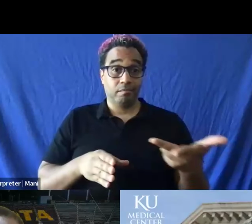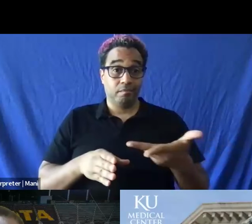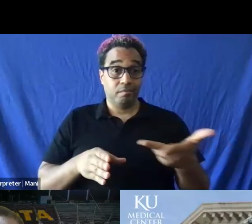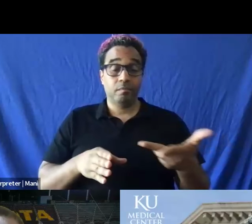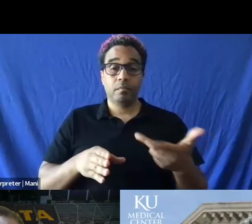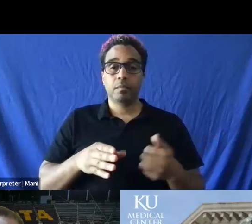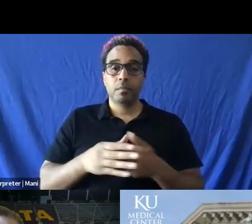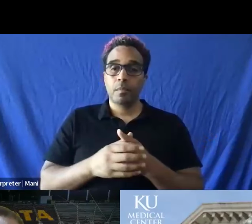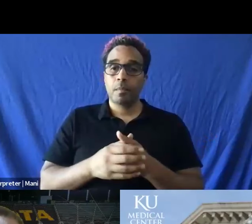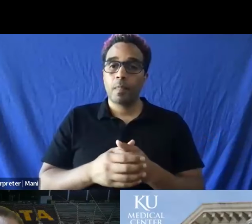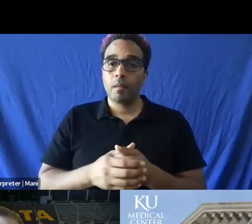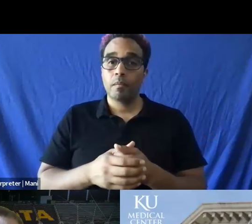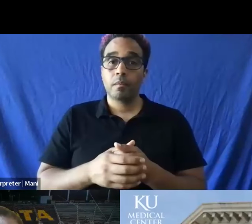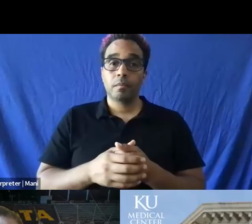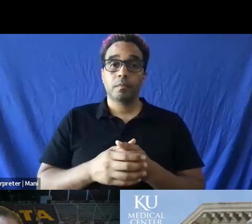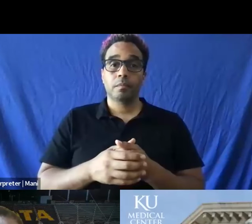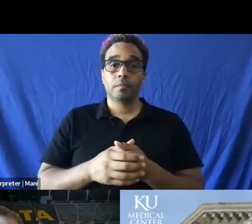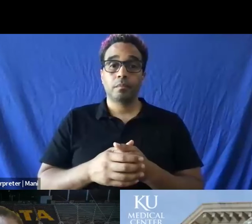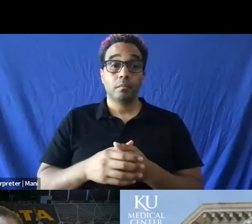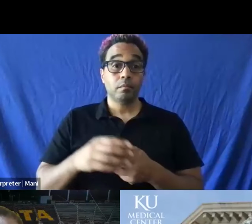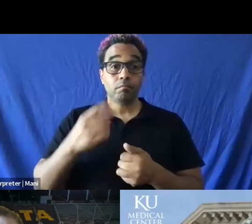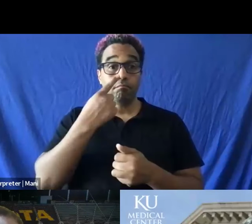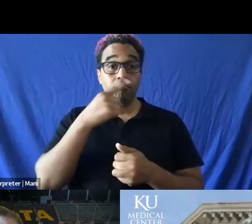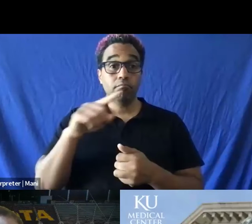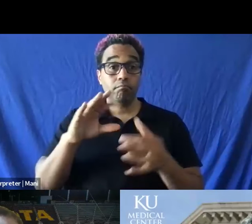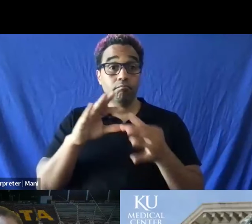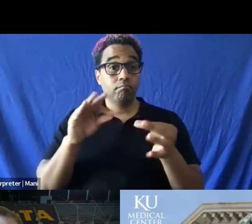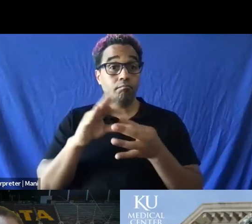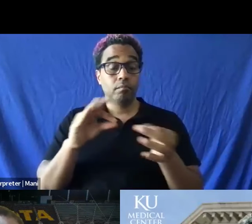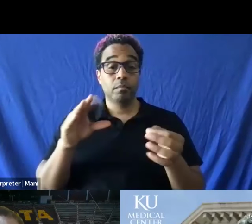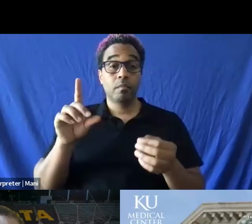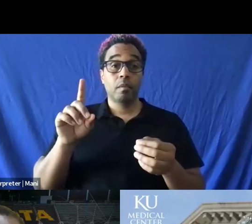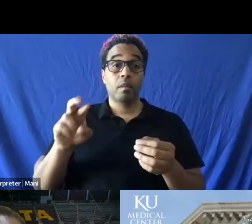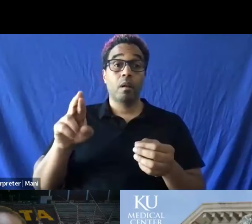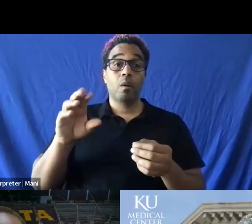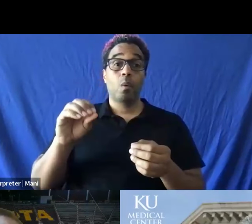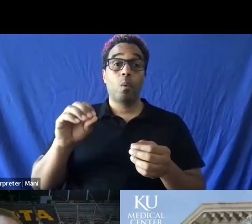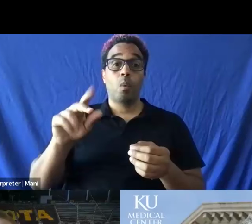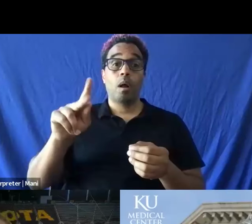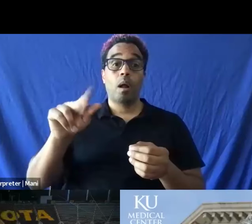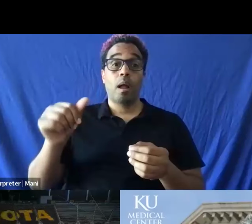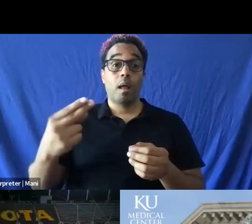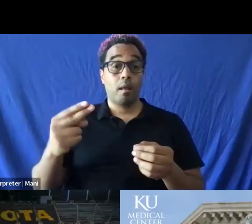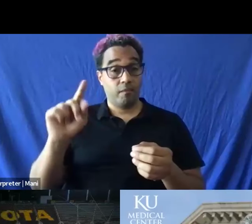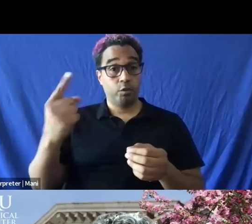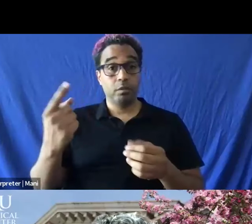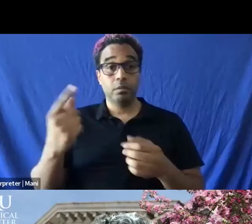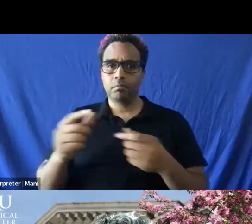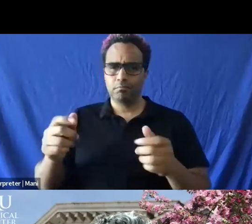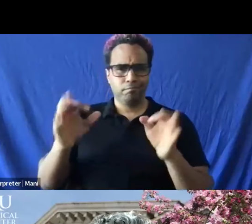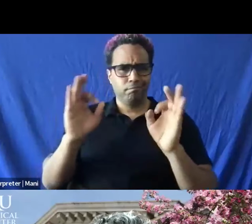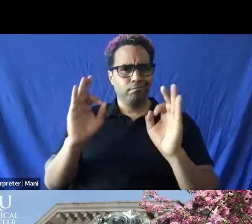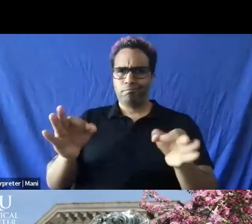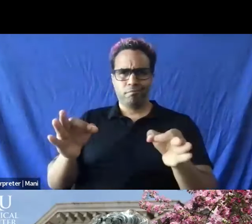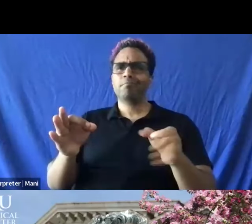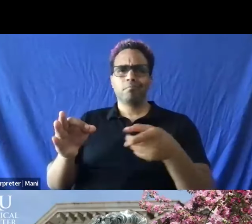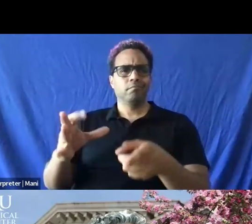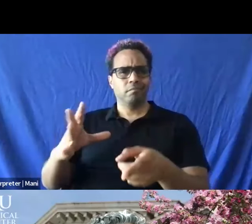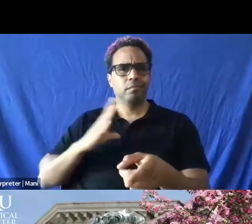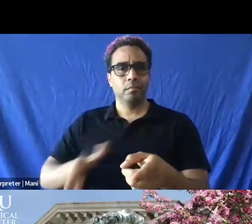this question. Can I have a comment from Dr. Okah first? Is that because Yeah, absolutely. I